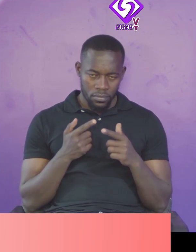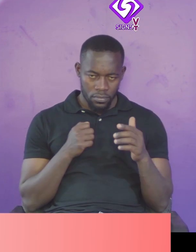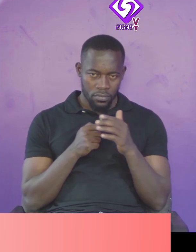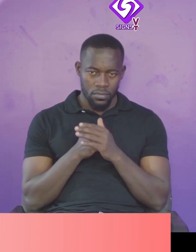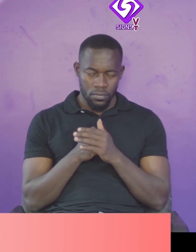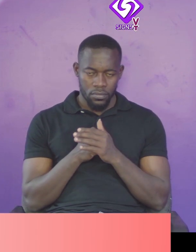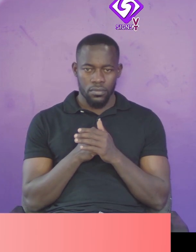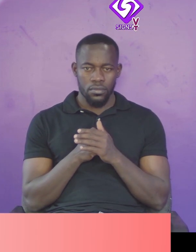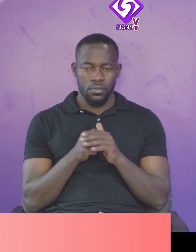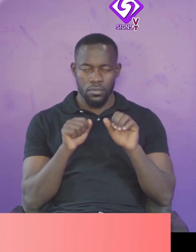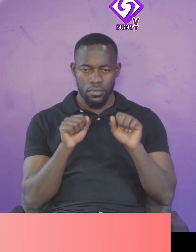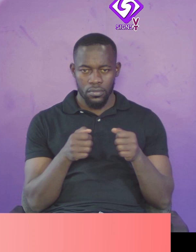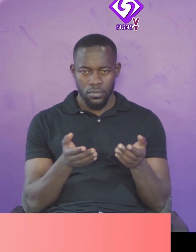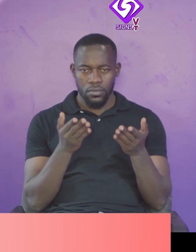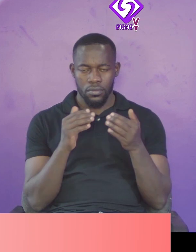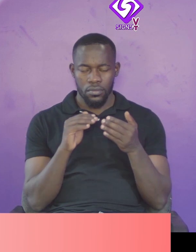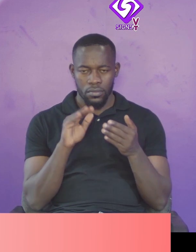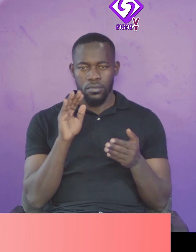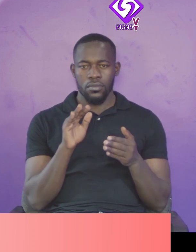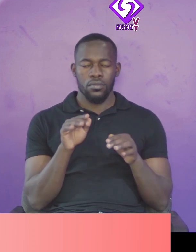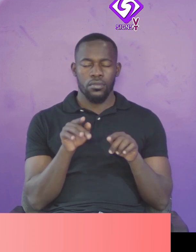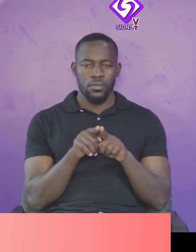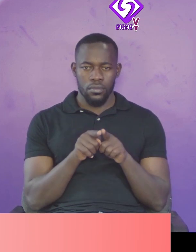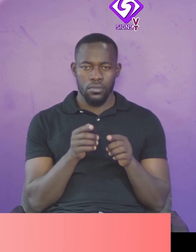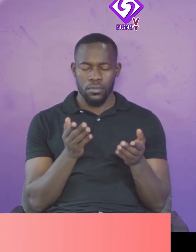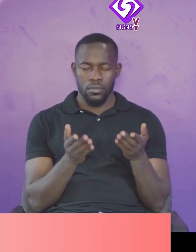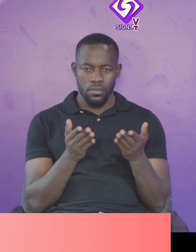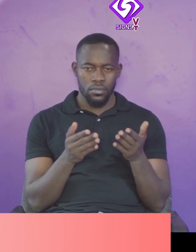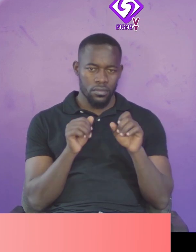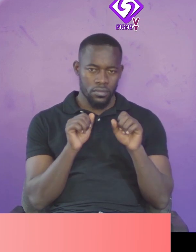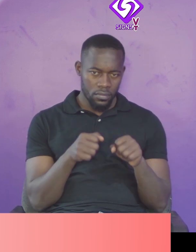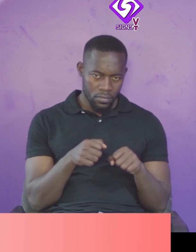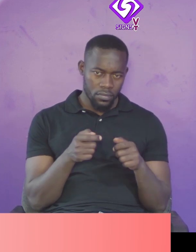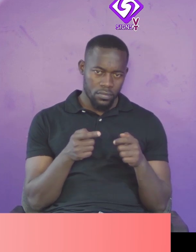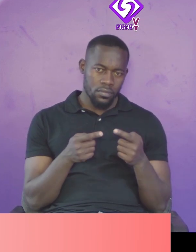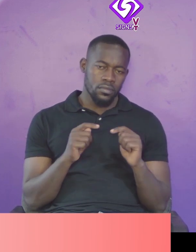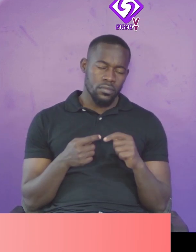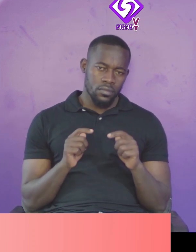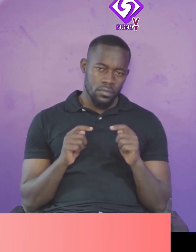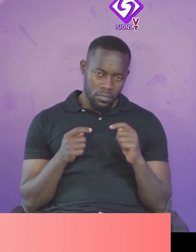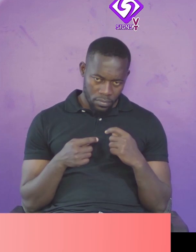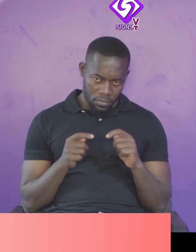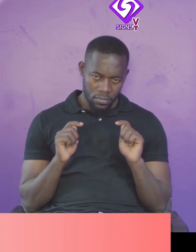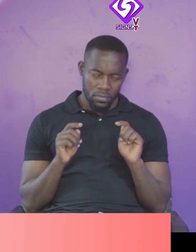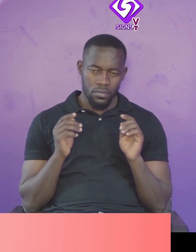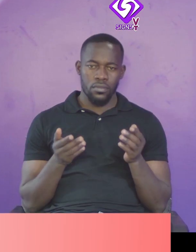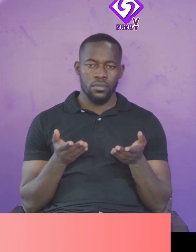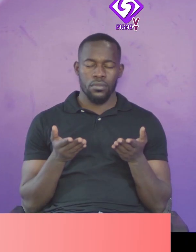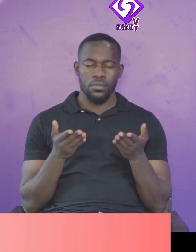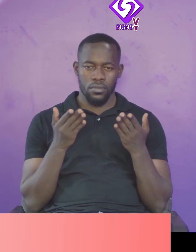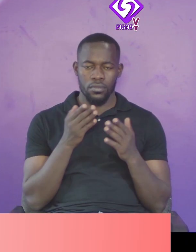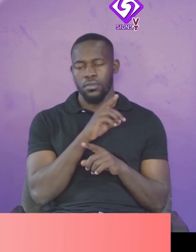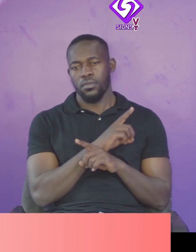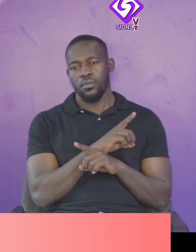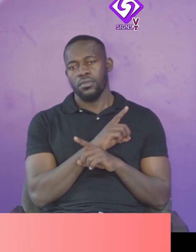be boosted. And maybe they also try and improve in terms of defense